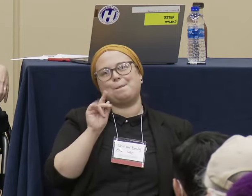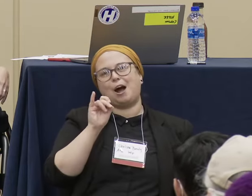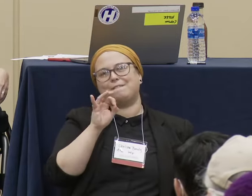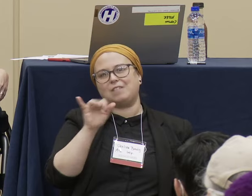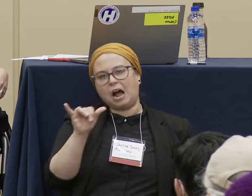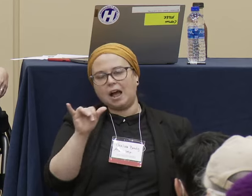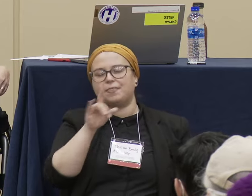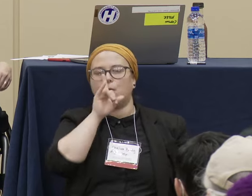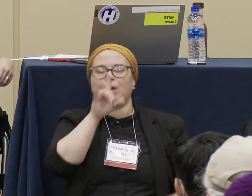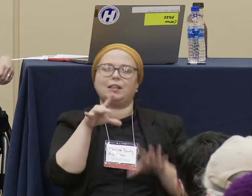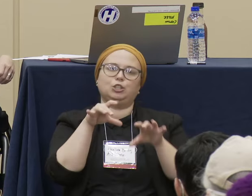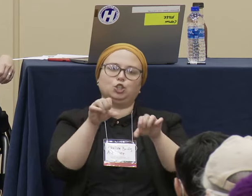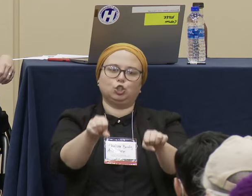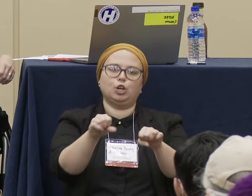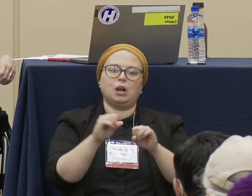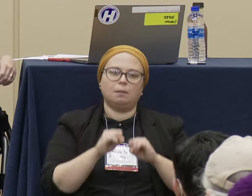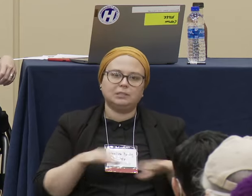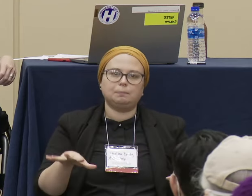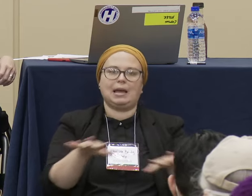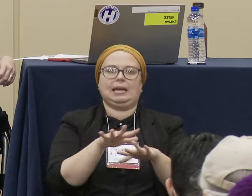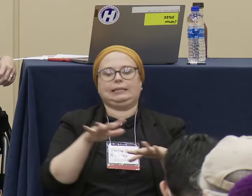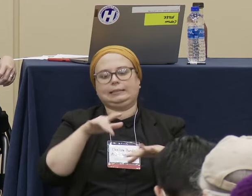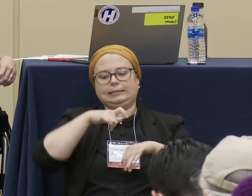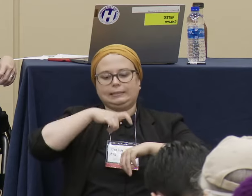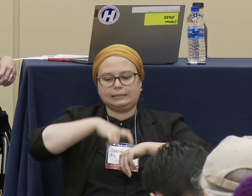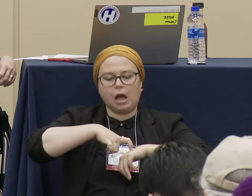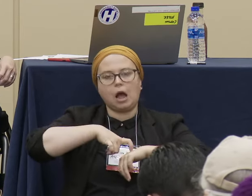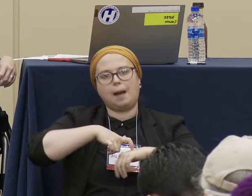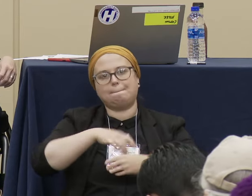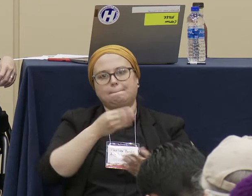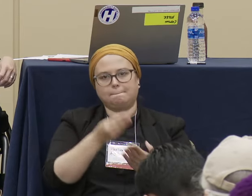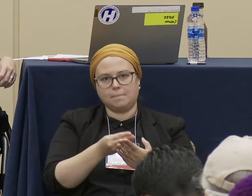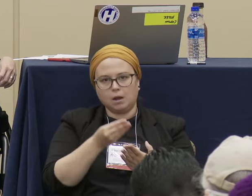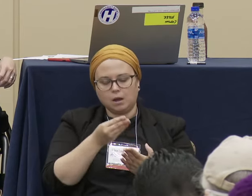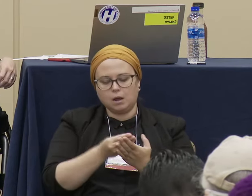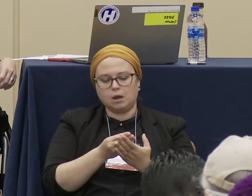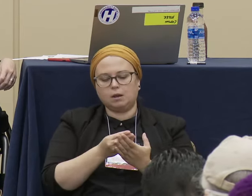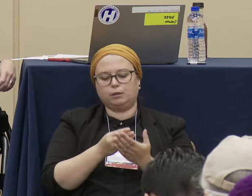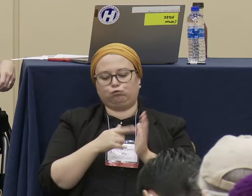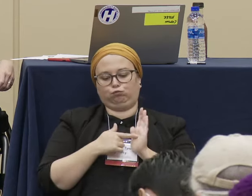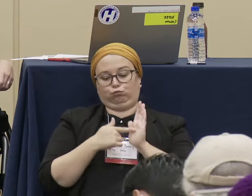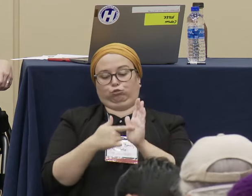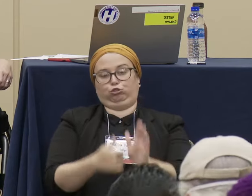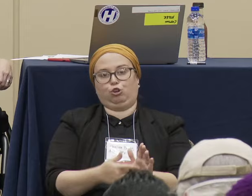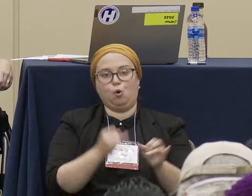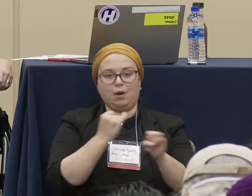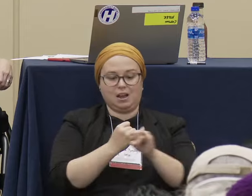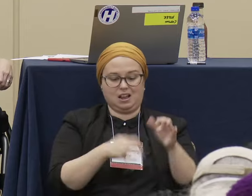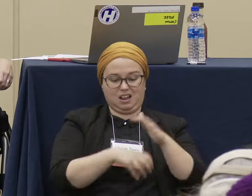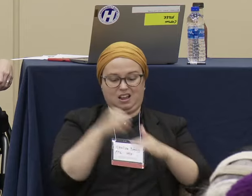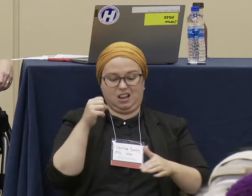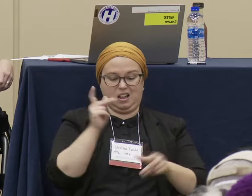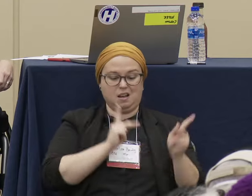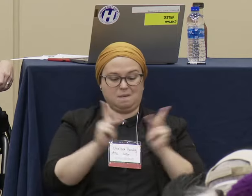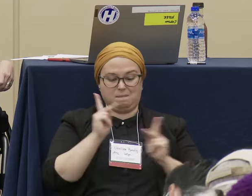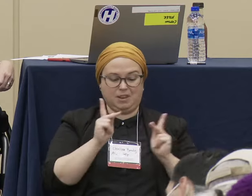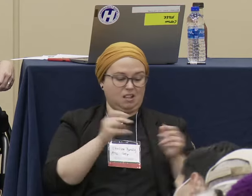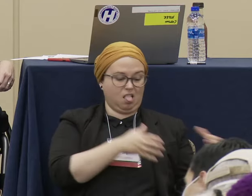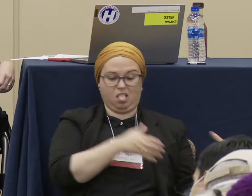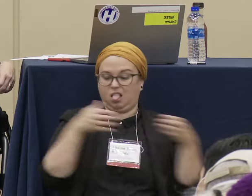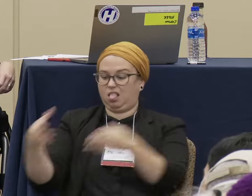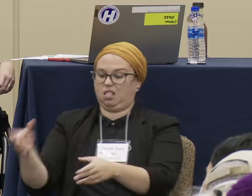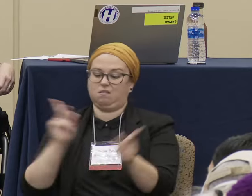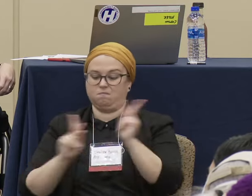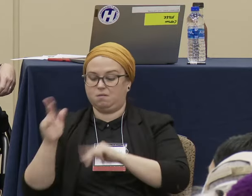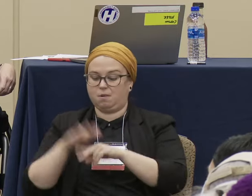up space and time and money to show how deinstitutionalization means dumping people in the streets and